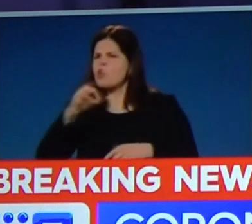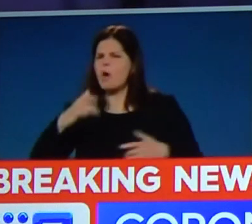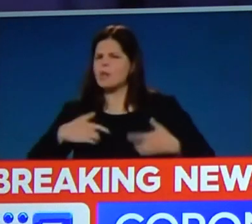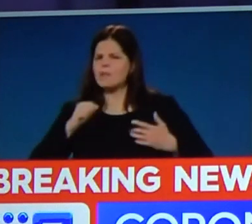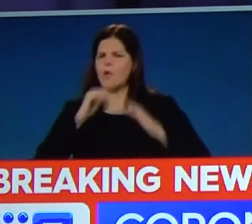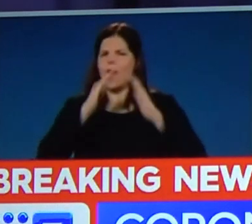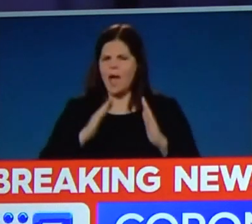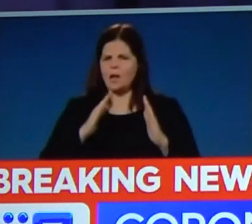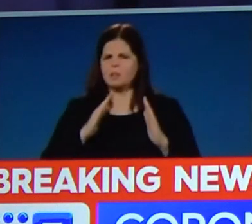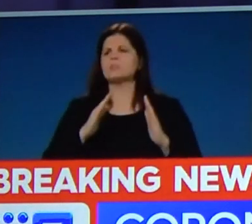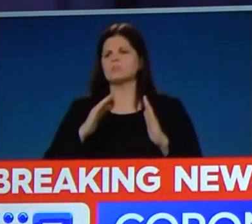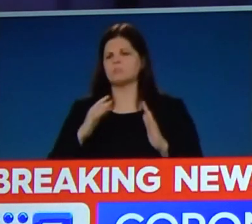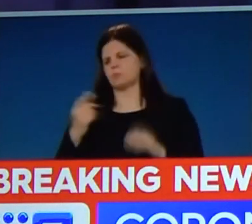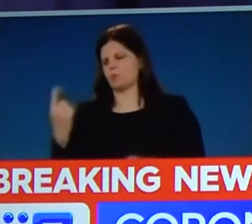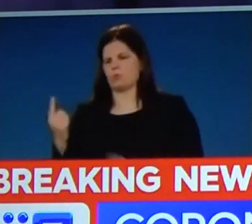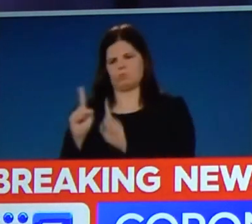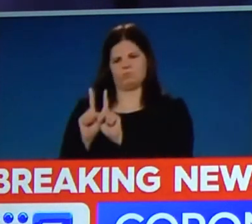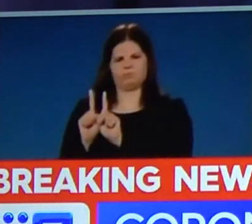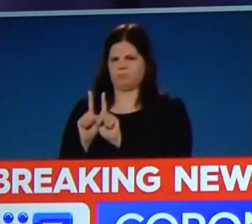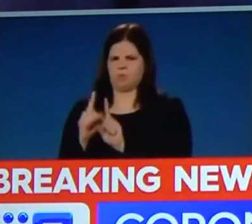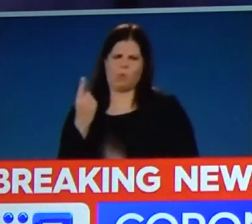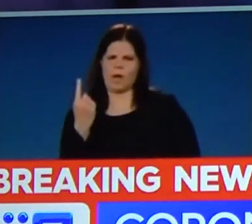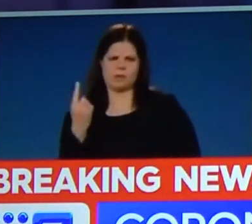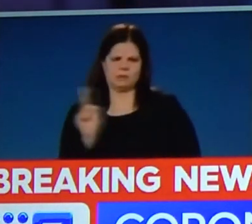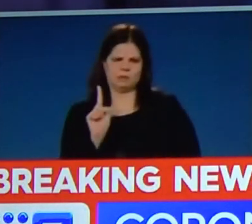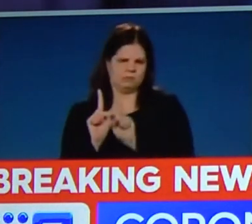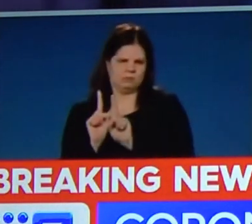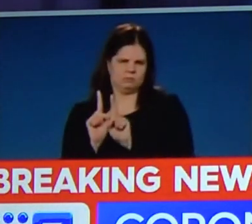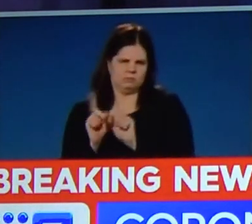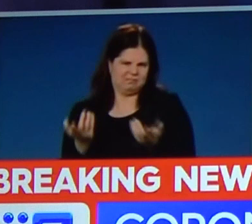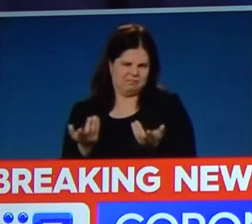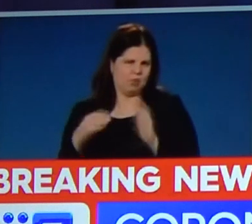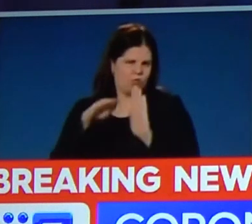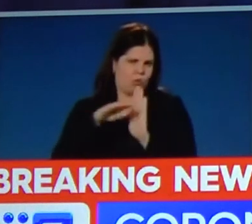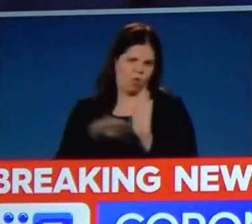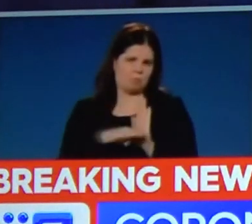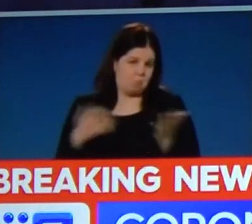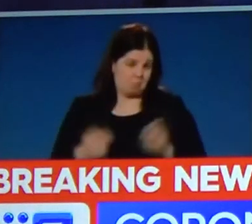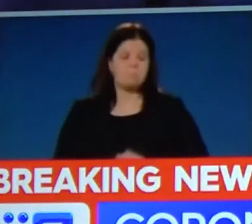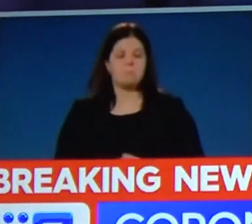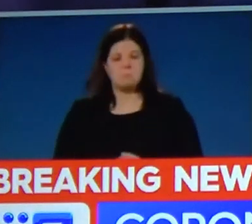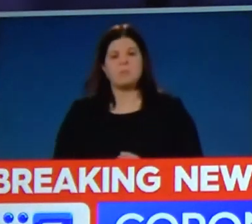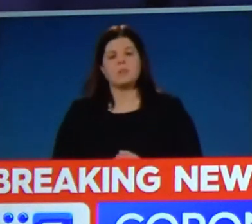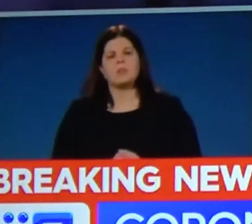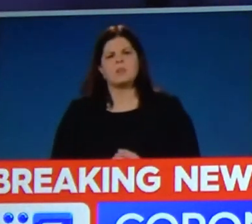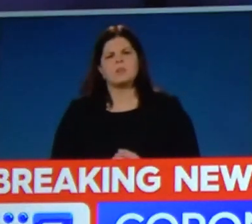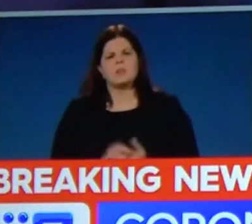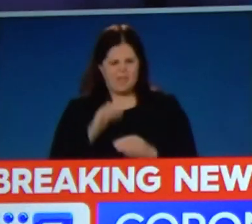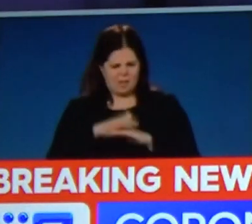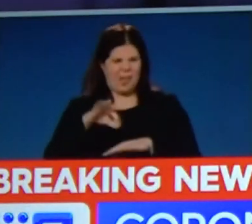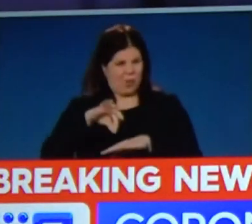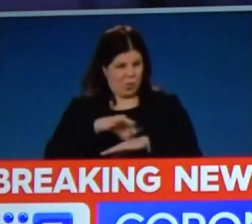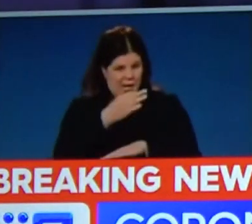other person maximum. Okay? So that's what the rule is. In terms of the weddings